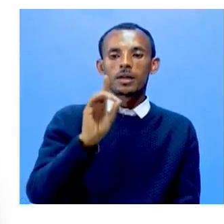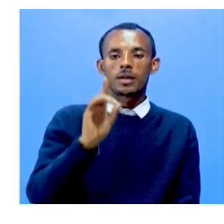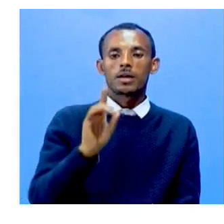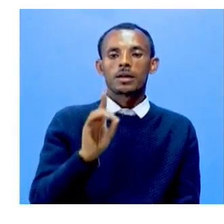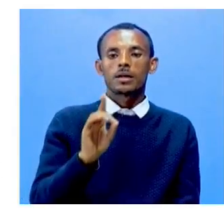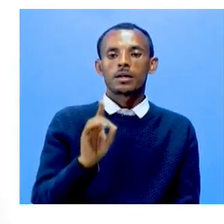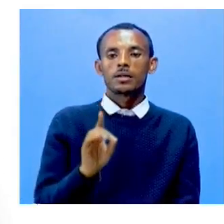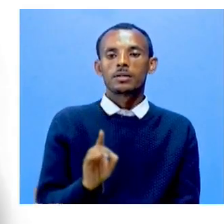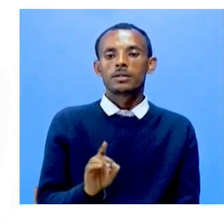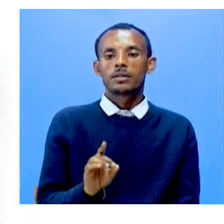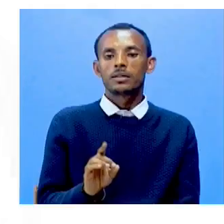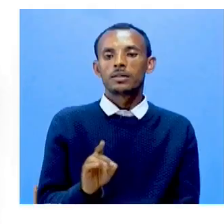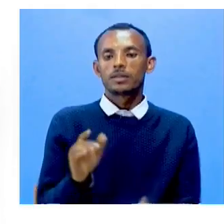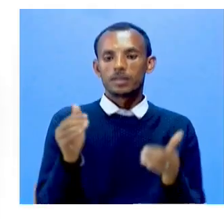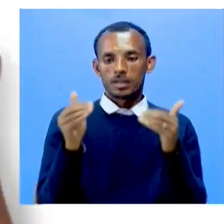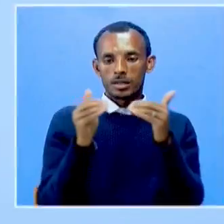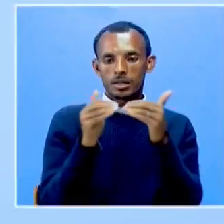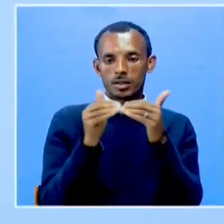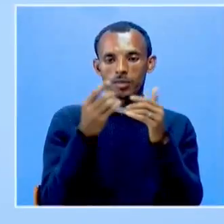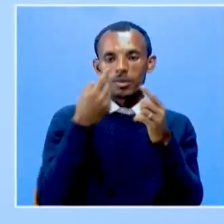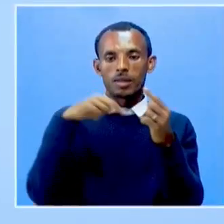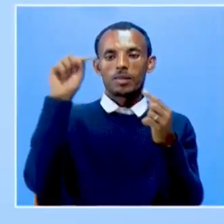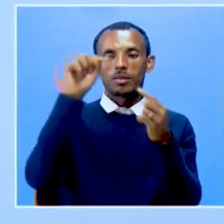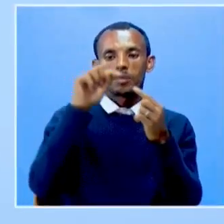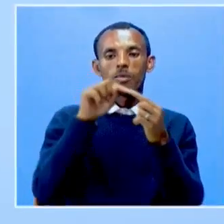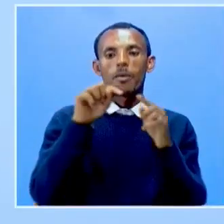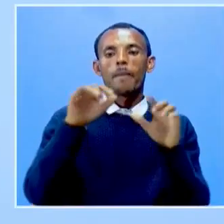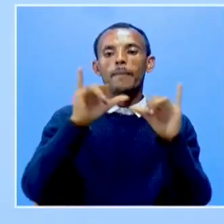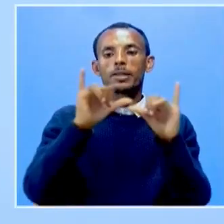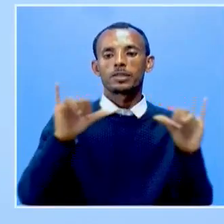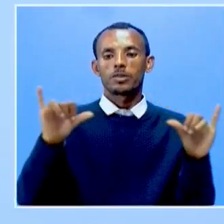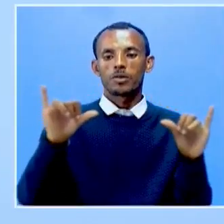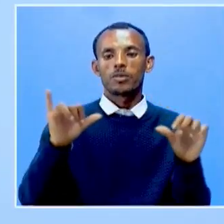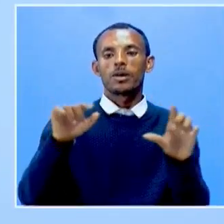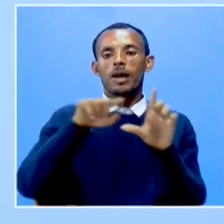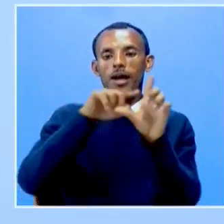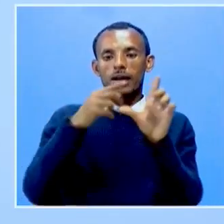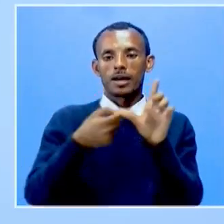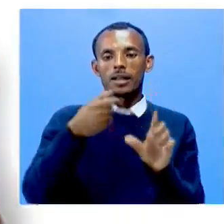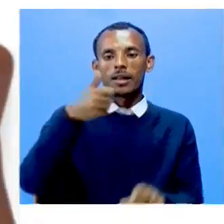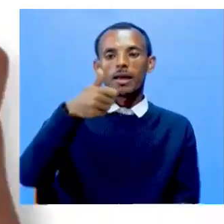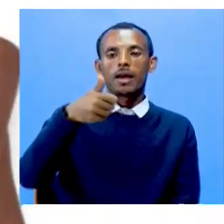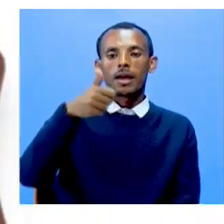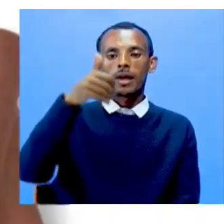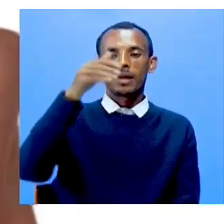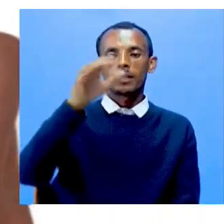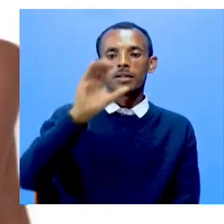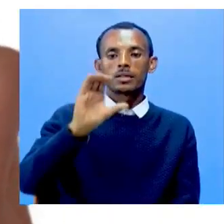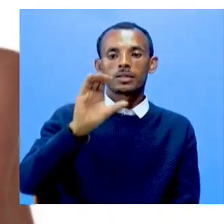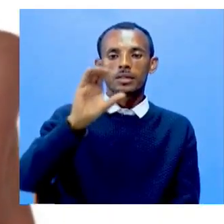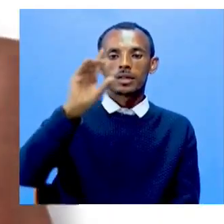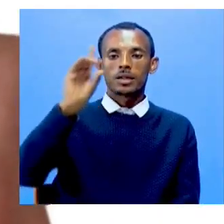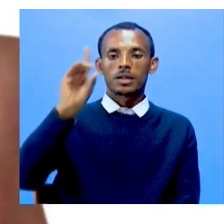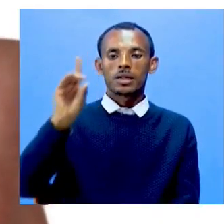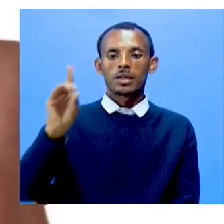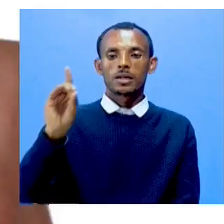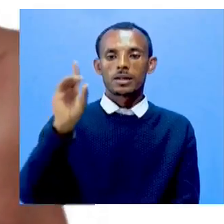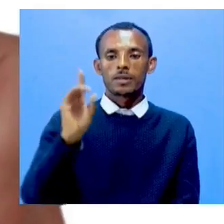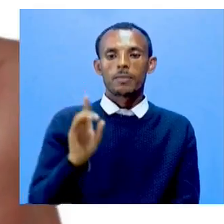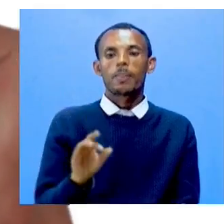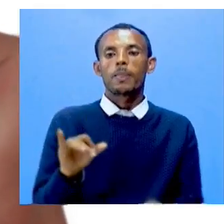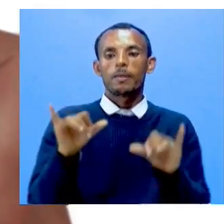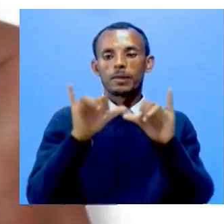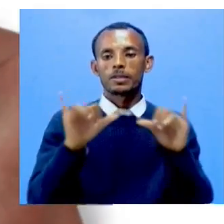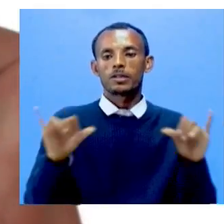is this congruent to measure of angle ACD. Measure of angle